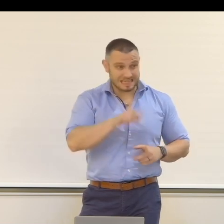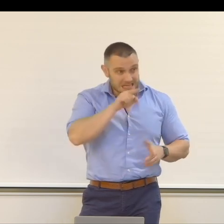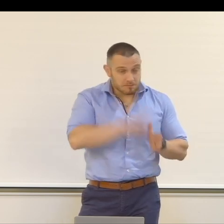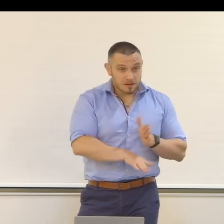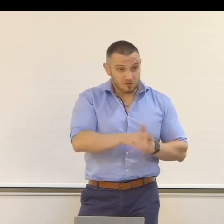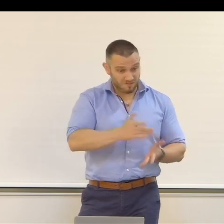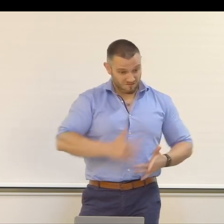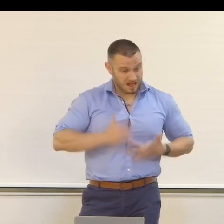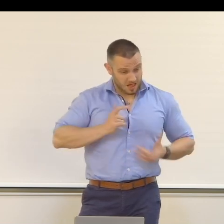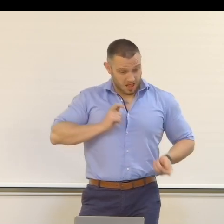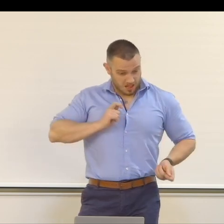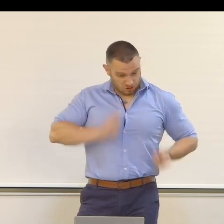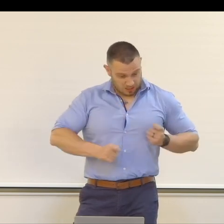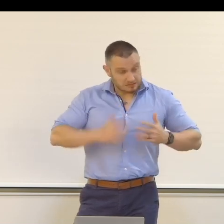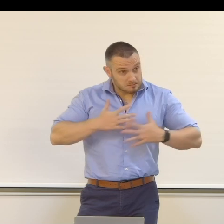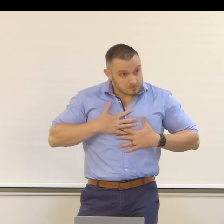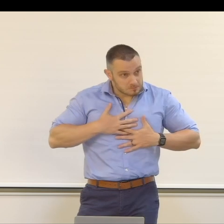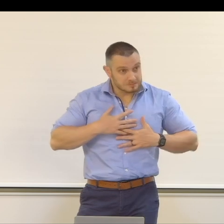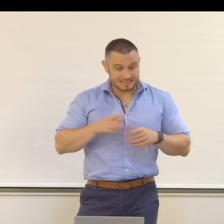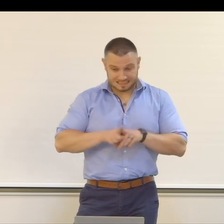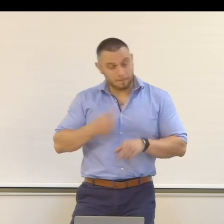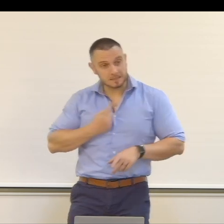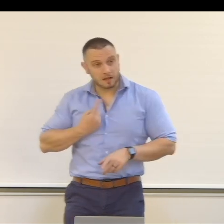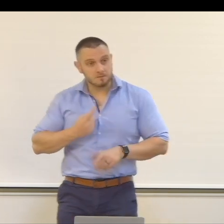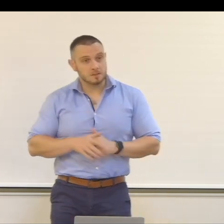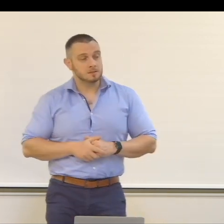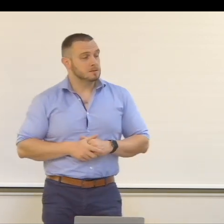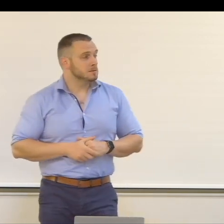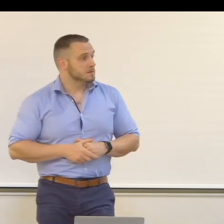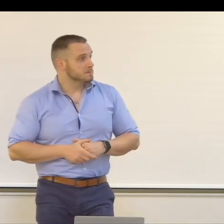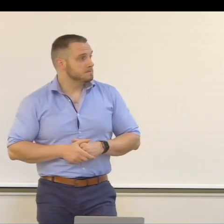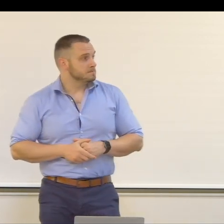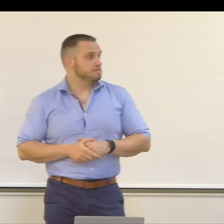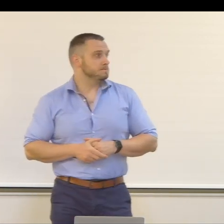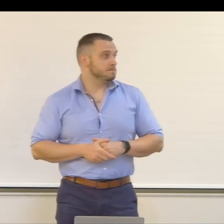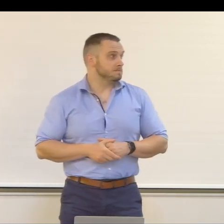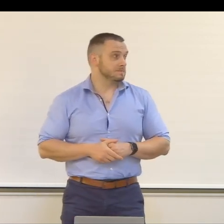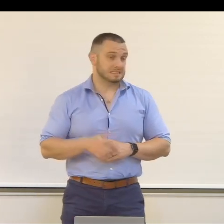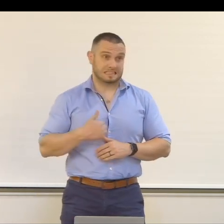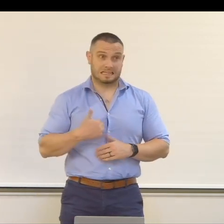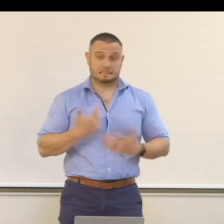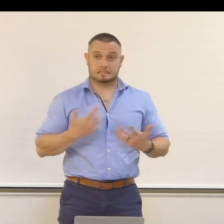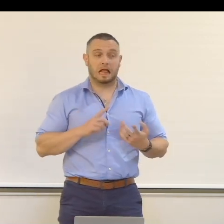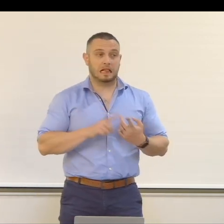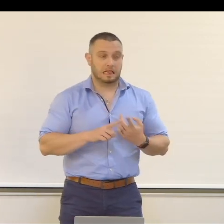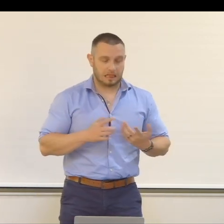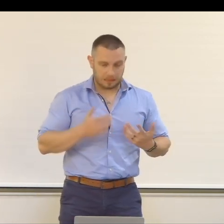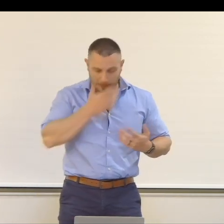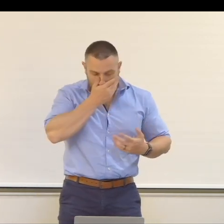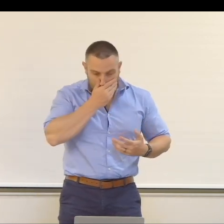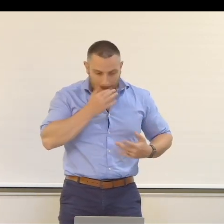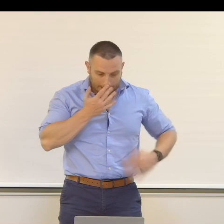did it change you as deeply as it changed me?" And I didn't know what to answer. I